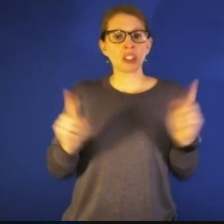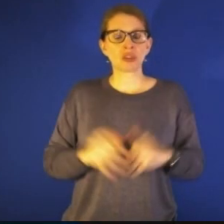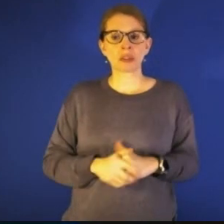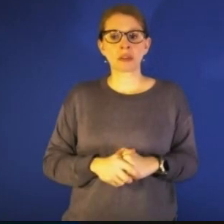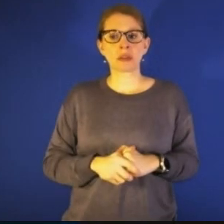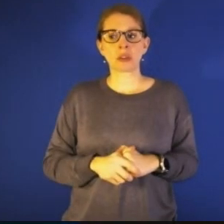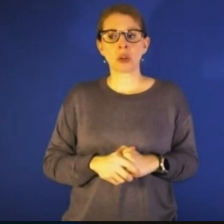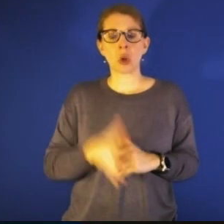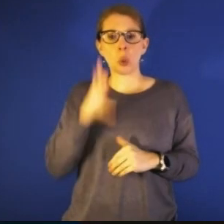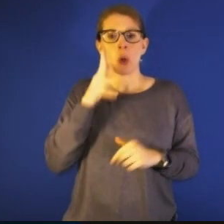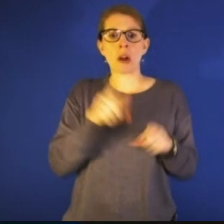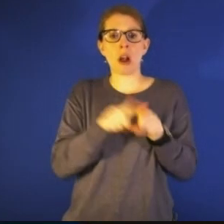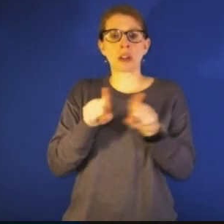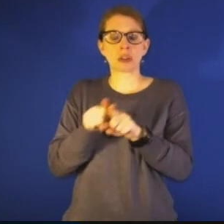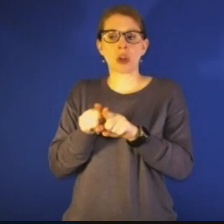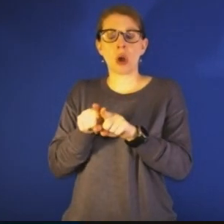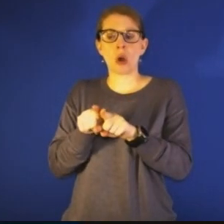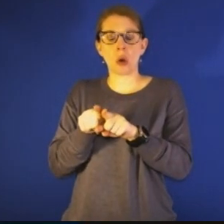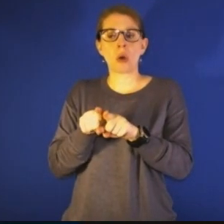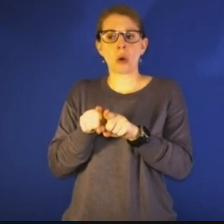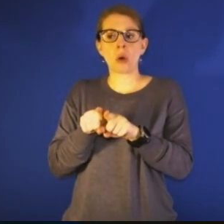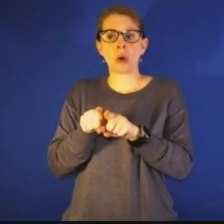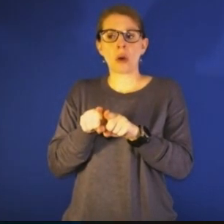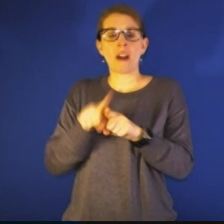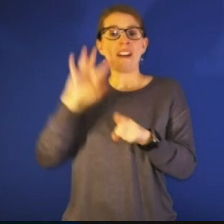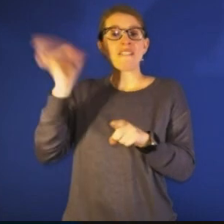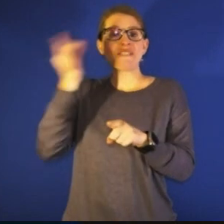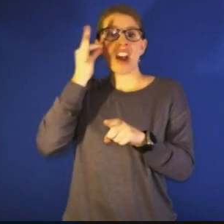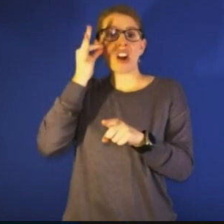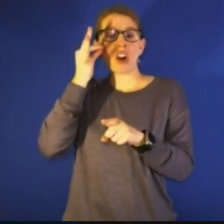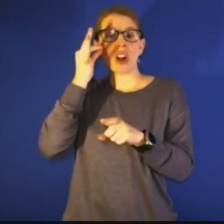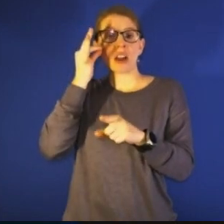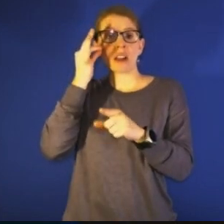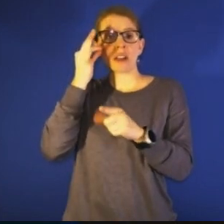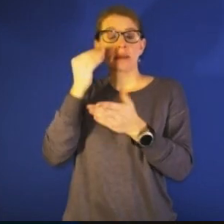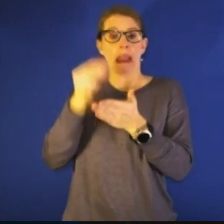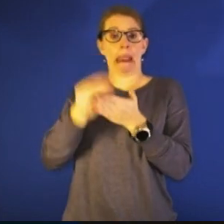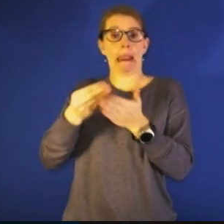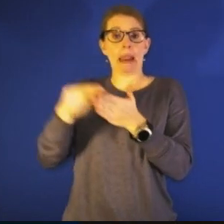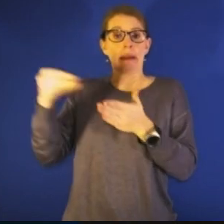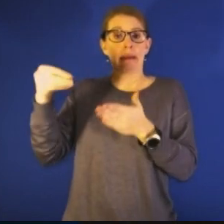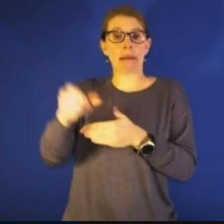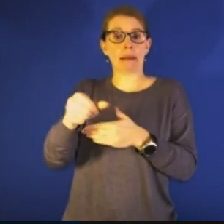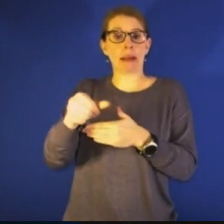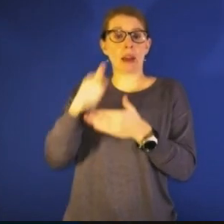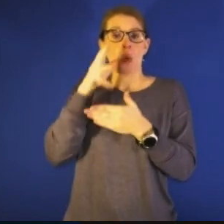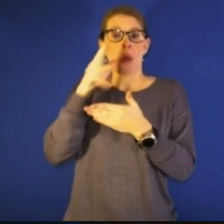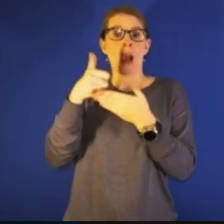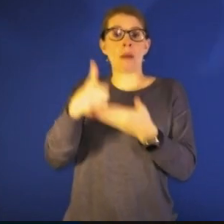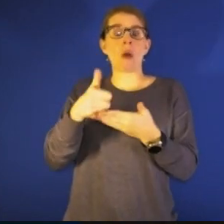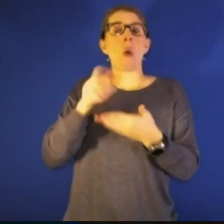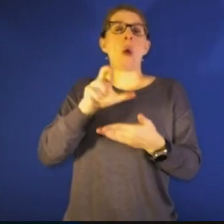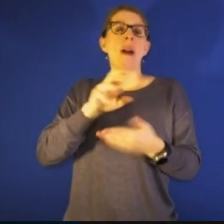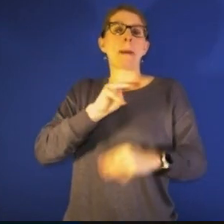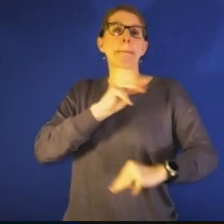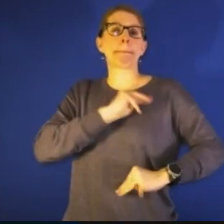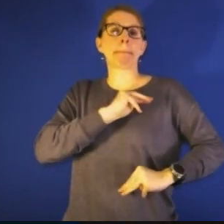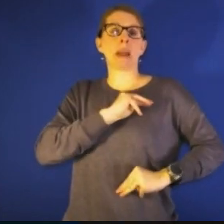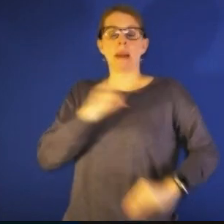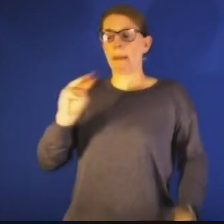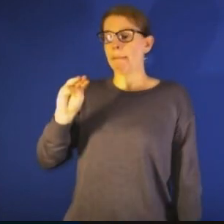would also open the door for federal aid, specifically military doctors and